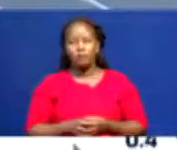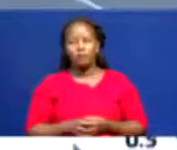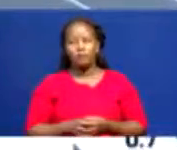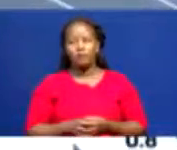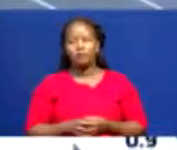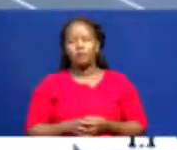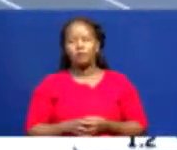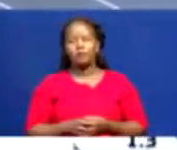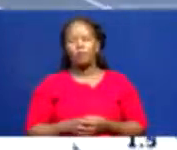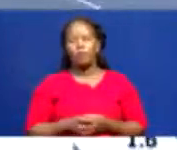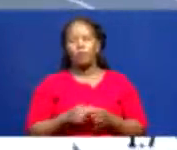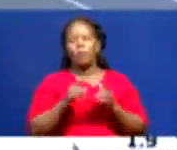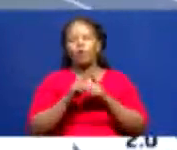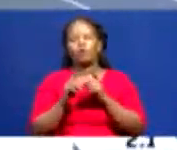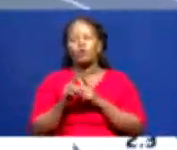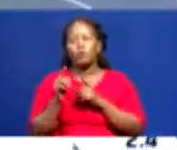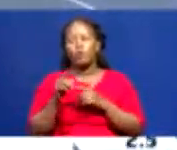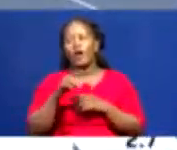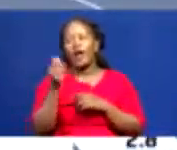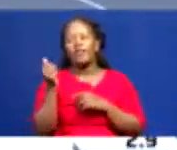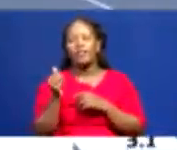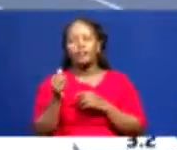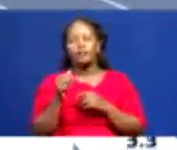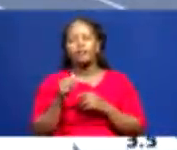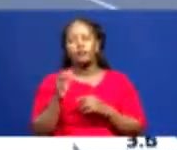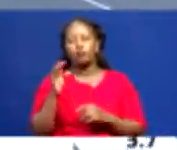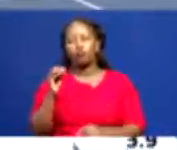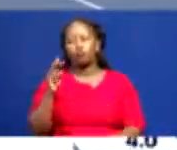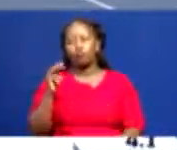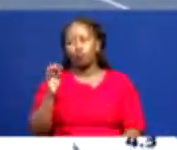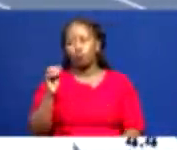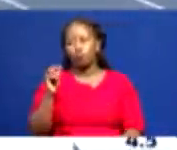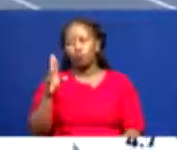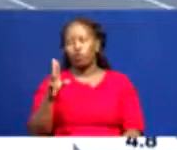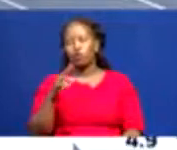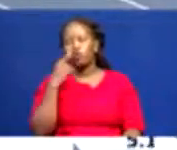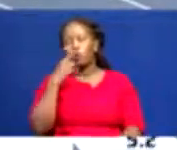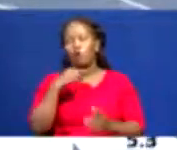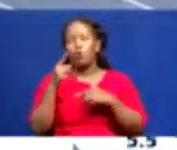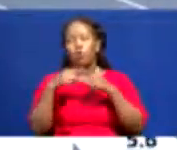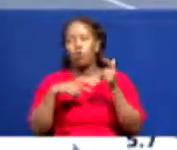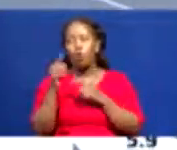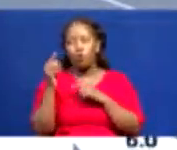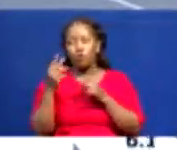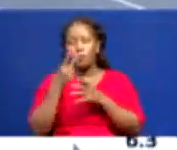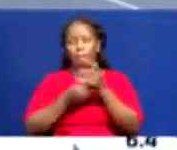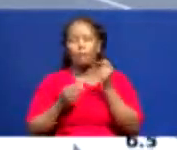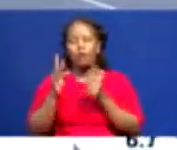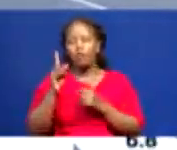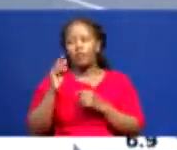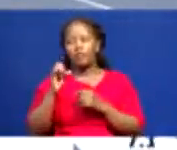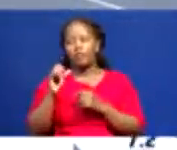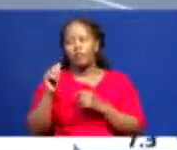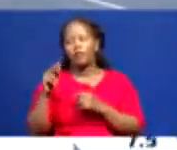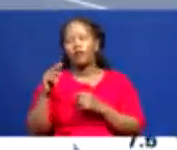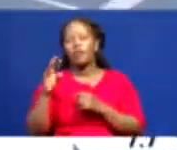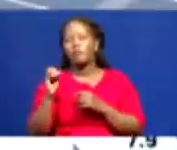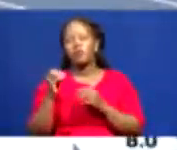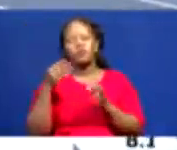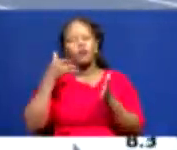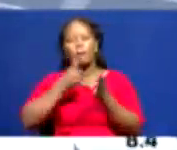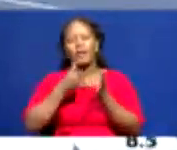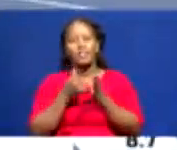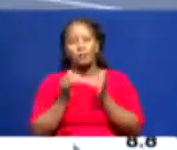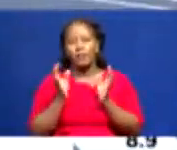goods. American duo Fred Curley and Noah Lyles, who won the Rome and Paris legs of the Diamond League, will not take